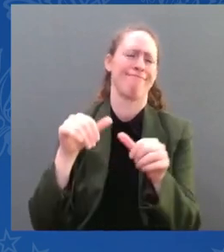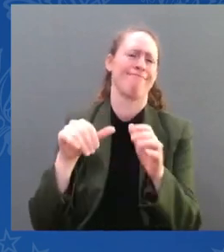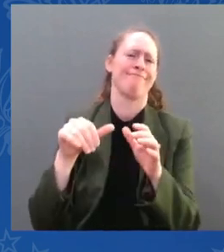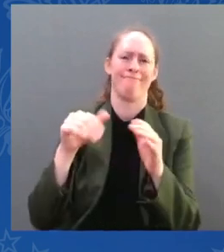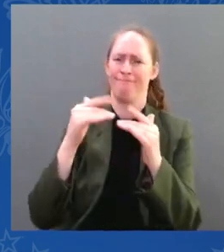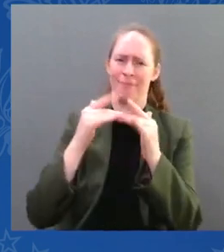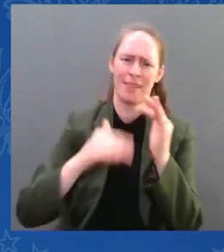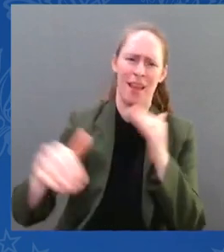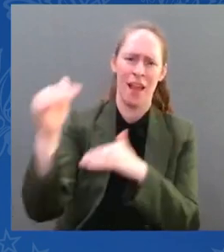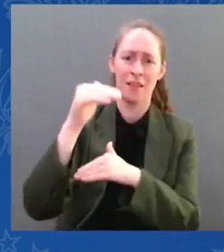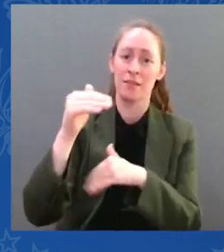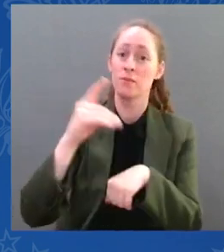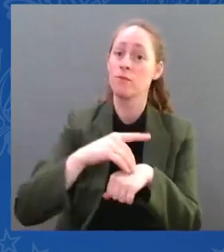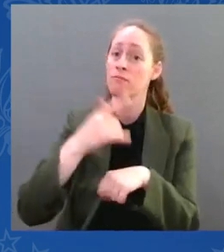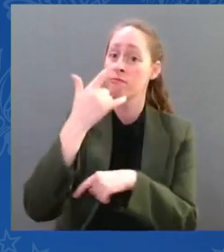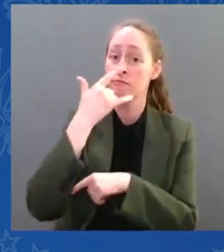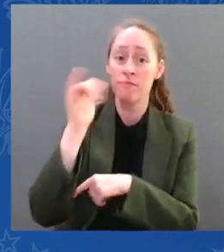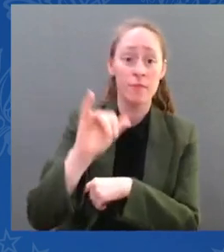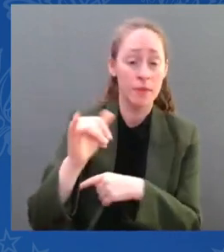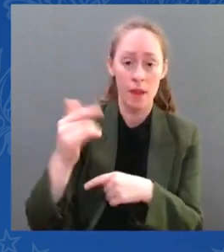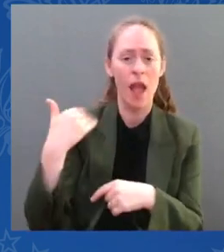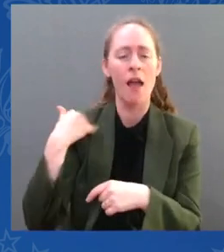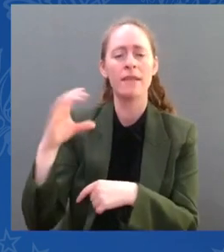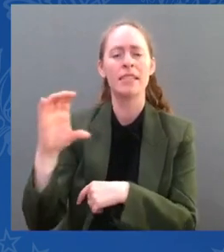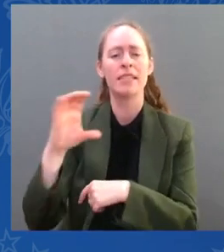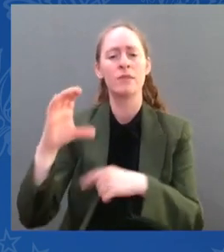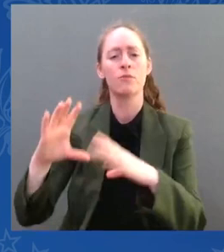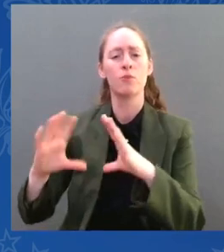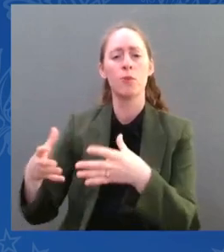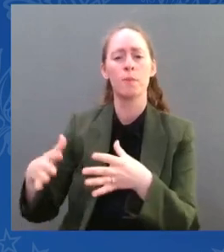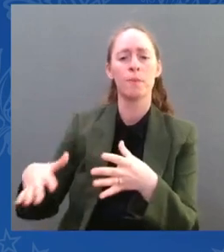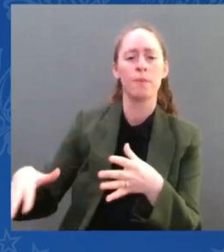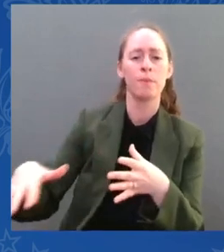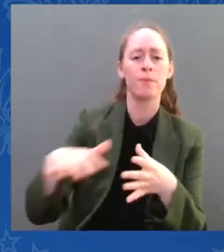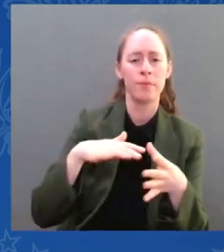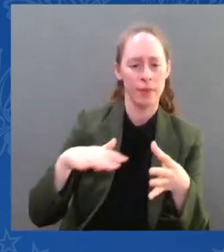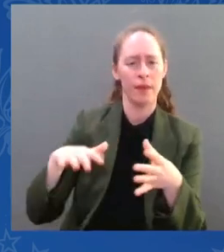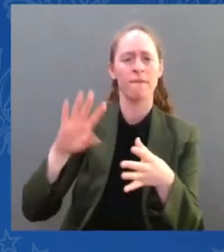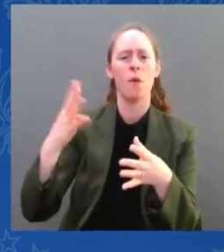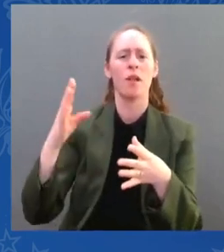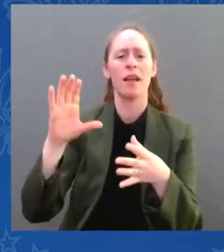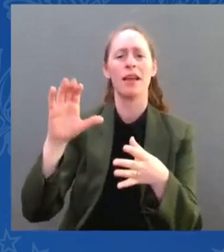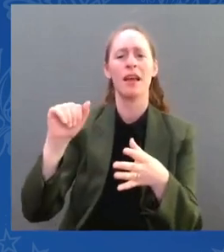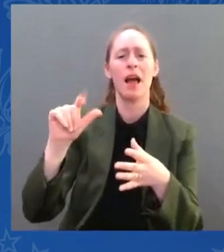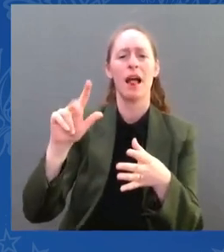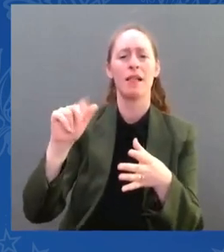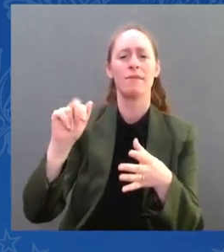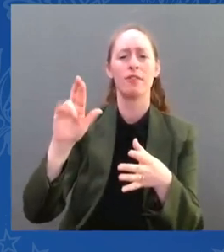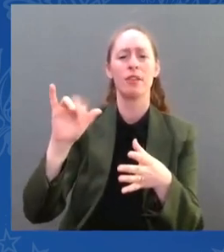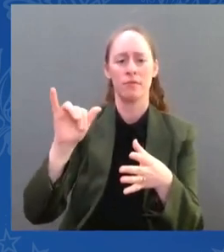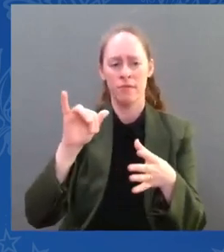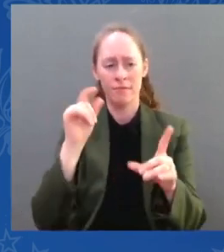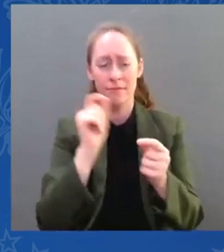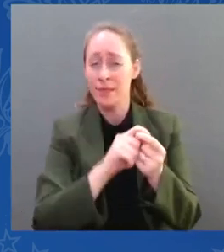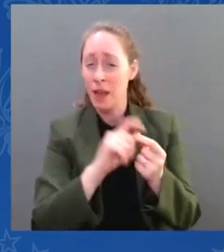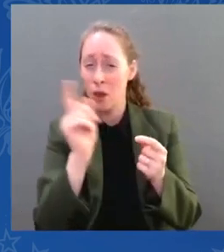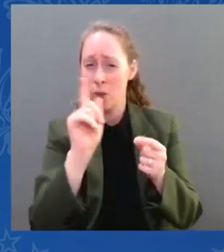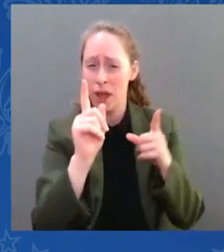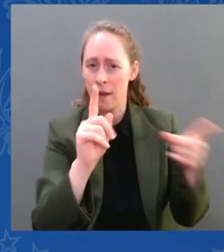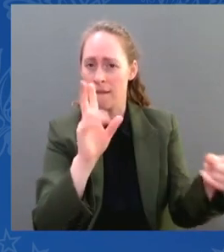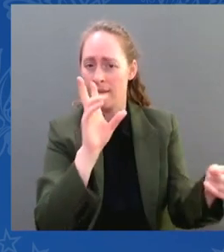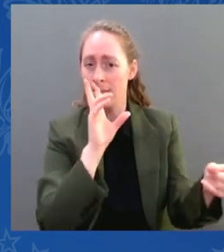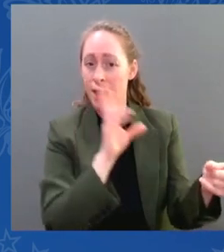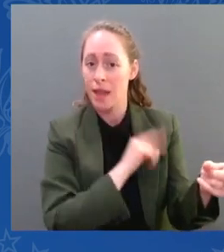3rd Squadron, 4th Cavalry, 25th Infantry Division, and the Republic of Vietnam on 31 January